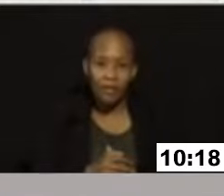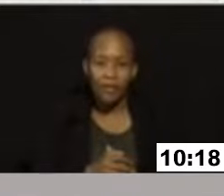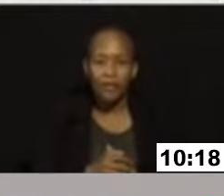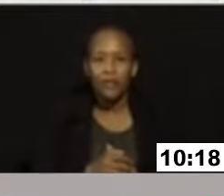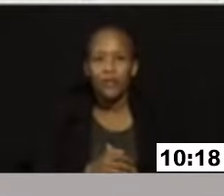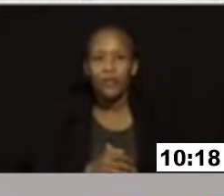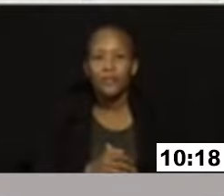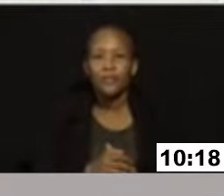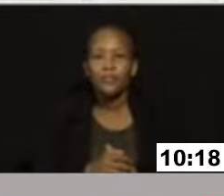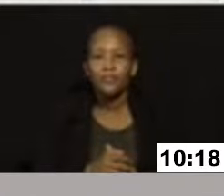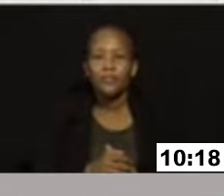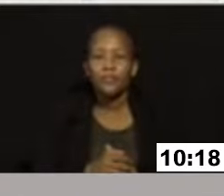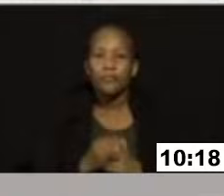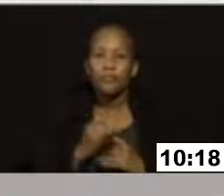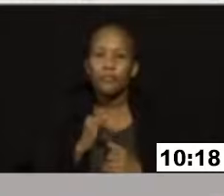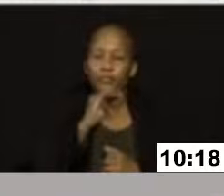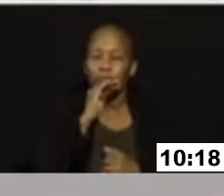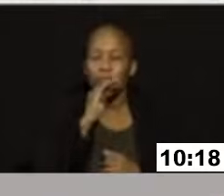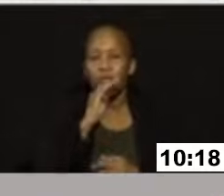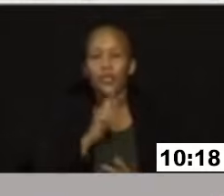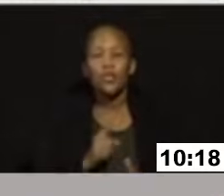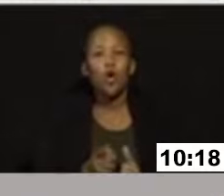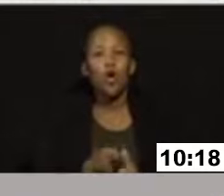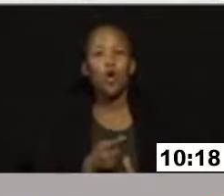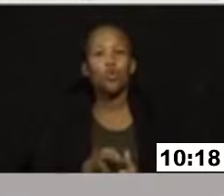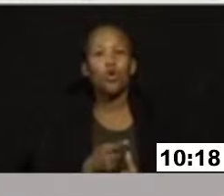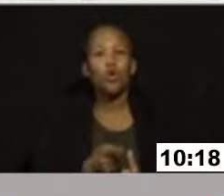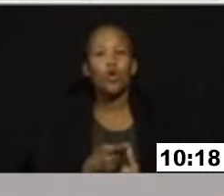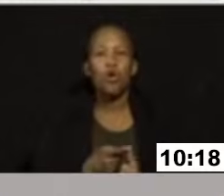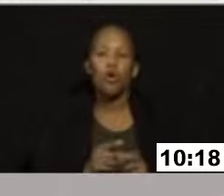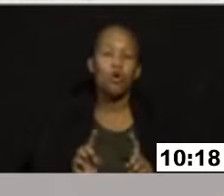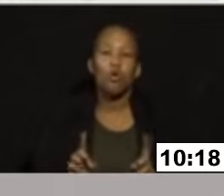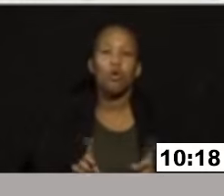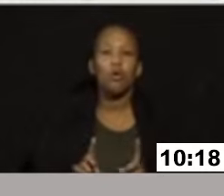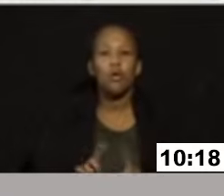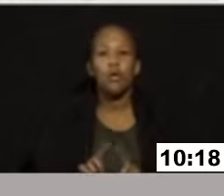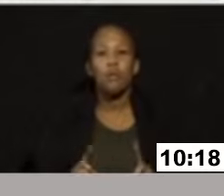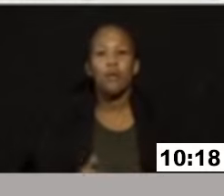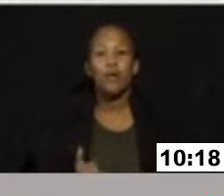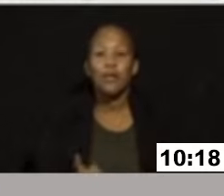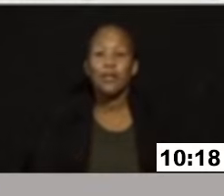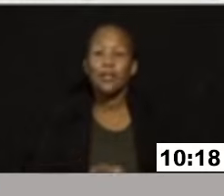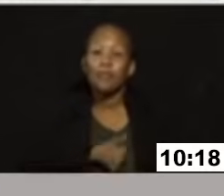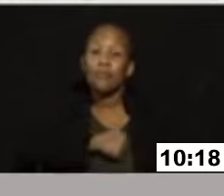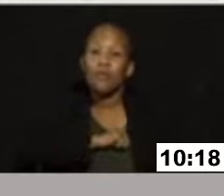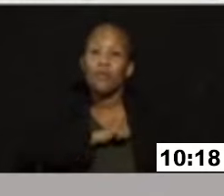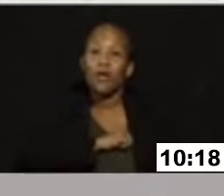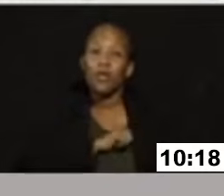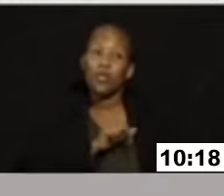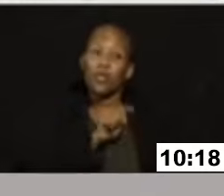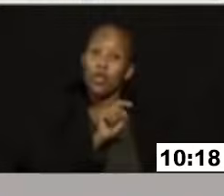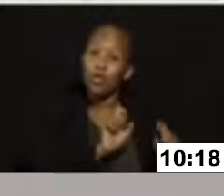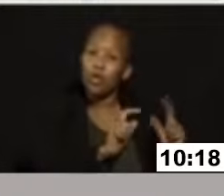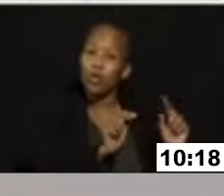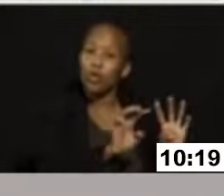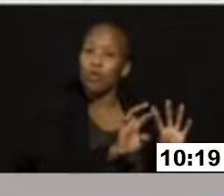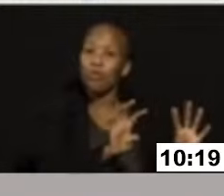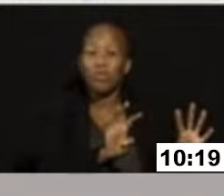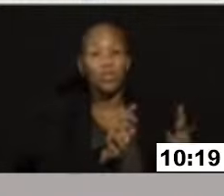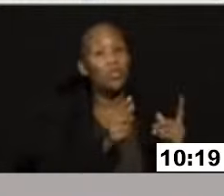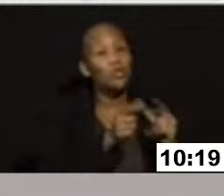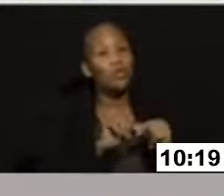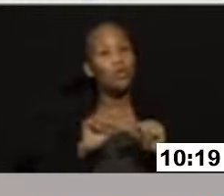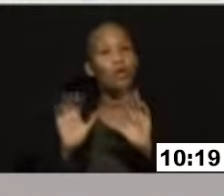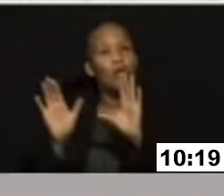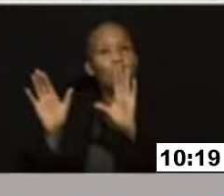not even a automatic right. It is a privilege that you and the commissioners give a party, but